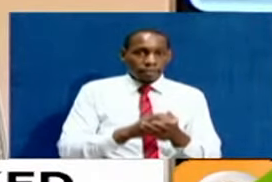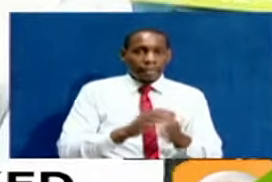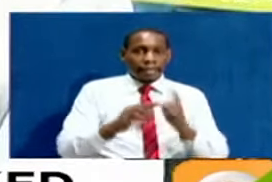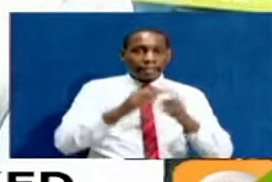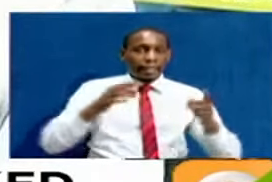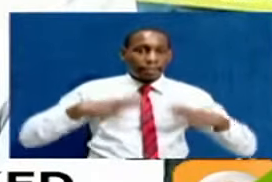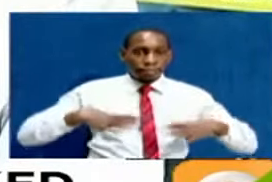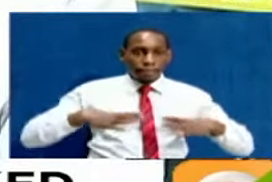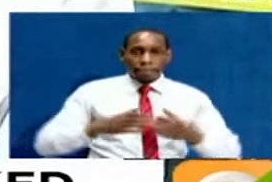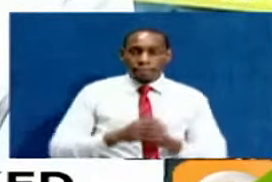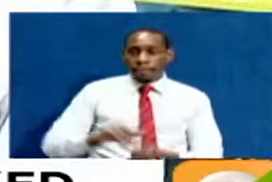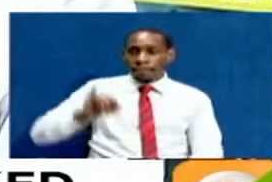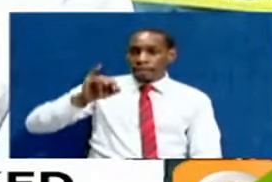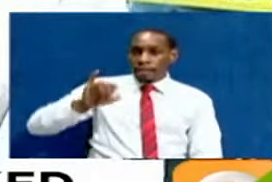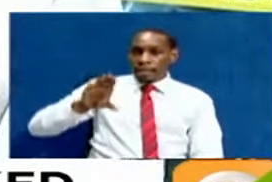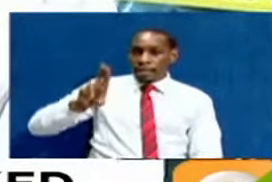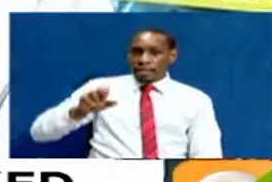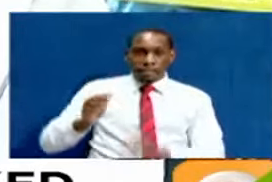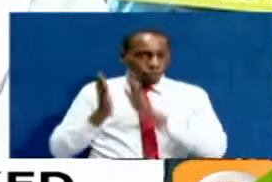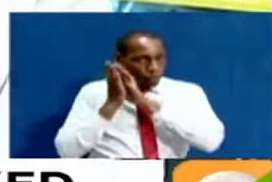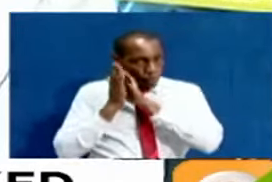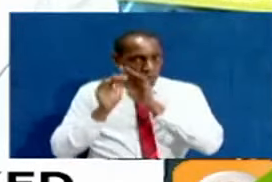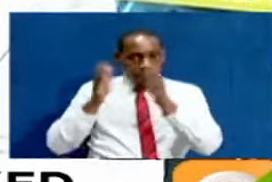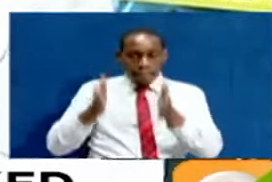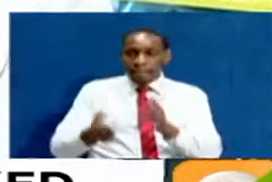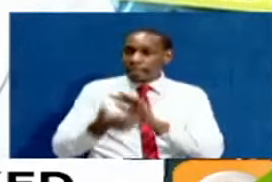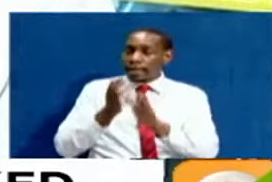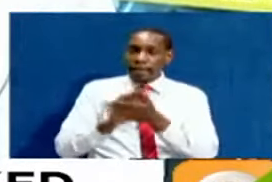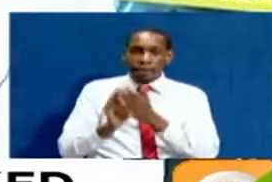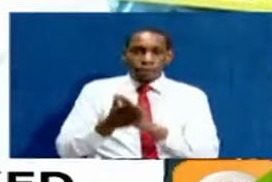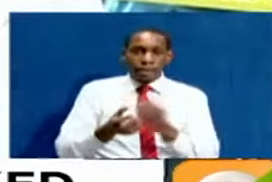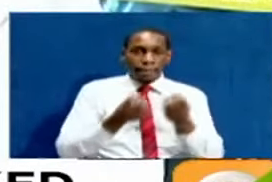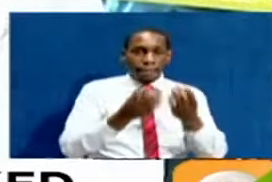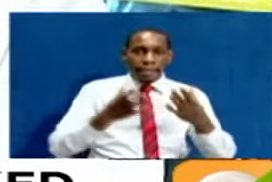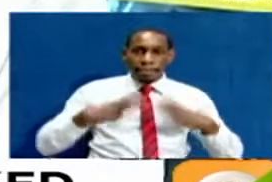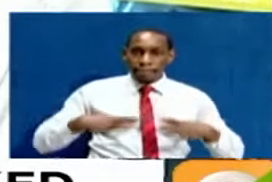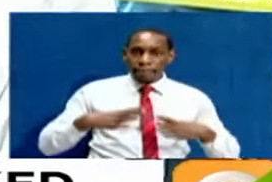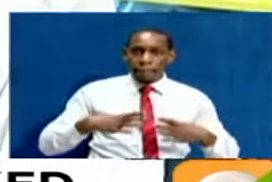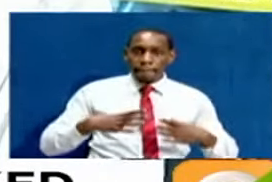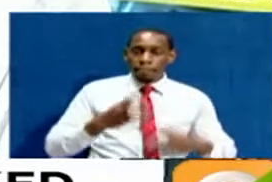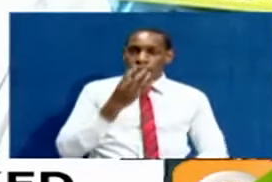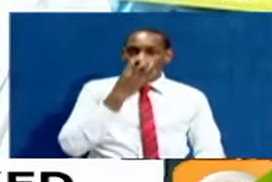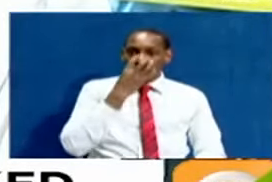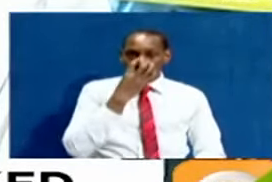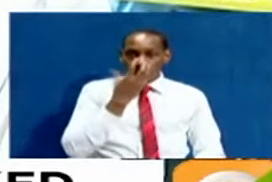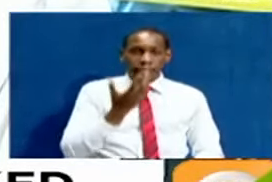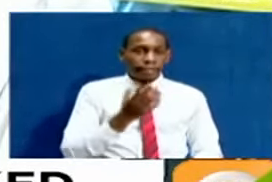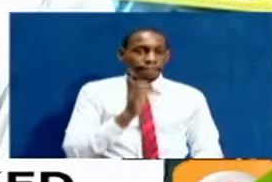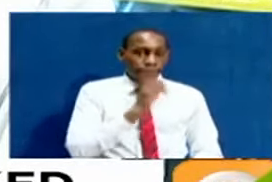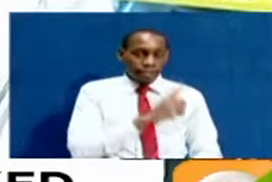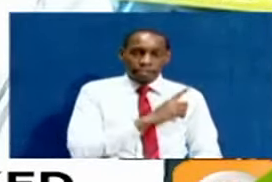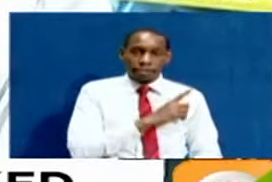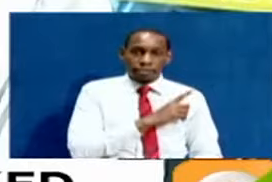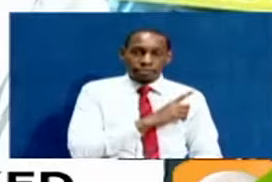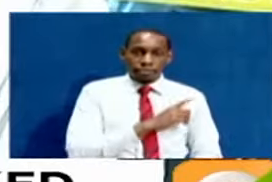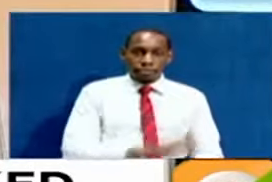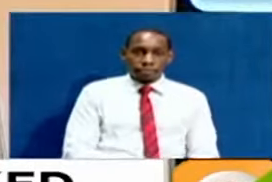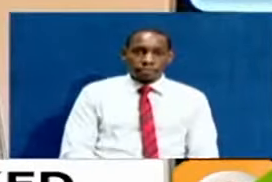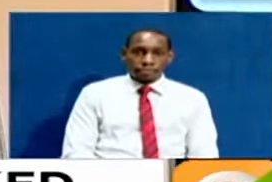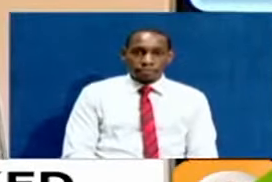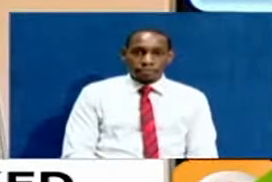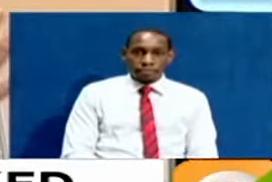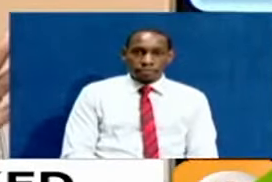dying. ICU beds, nowhere to be found. Lots of people running from one hospital to the other trying to get space for their kin.